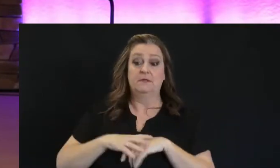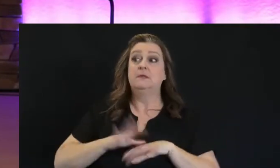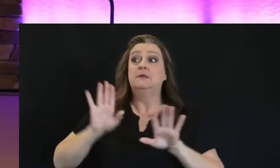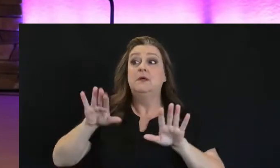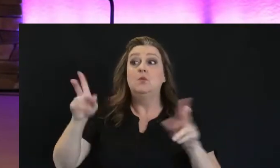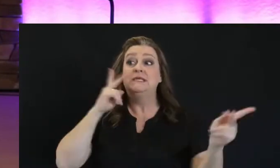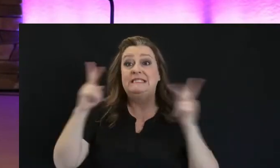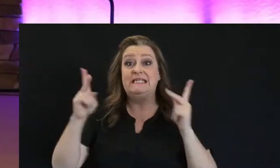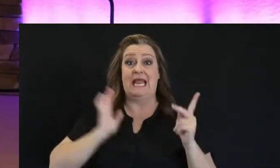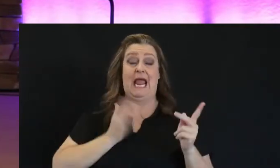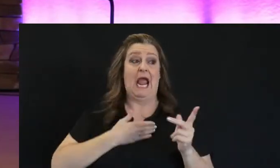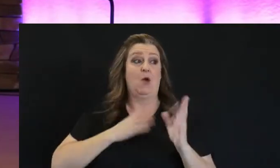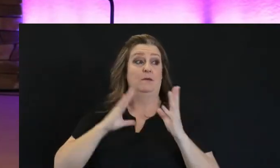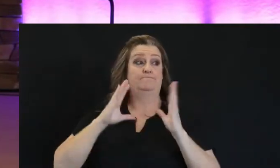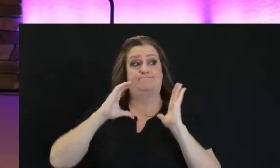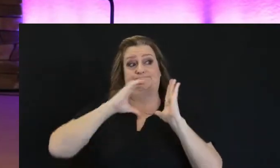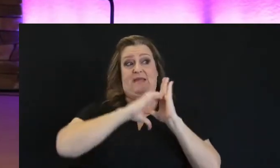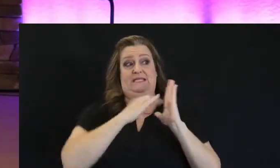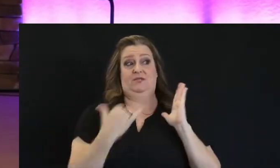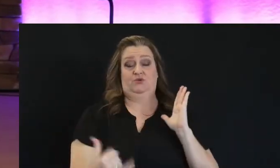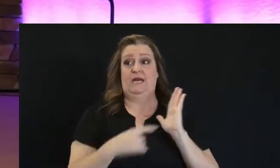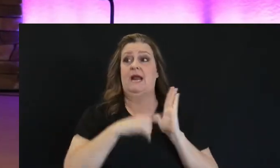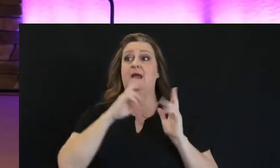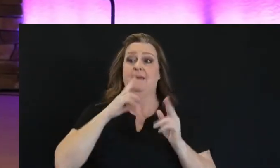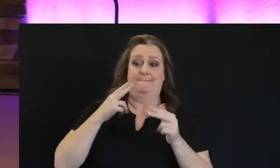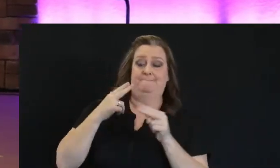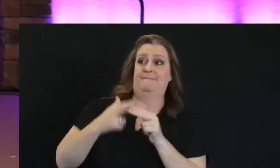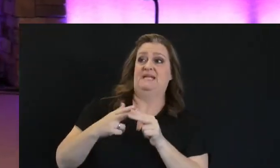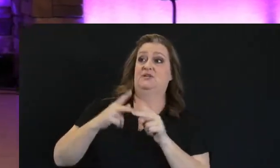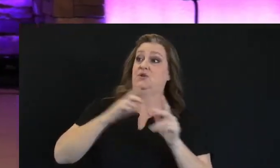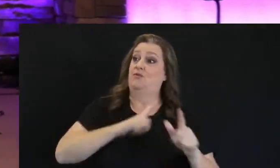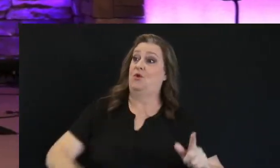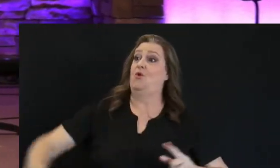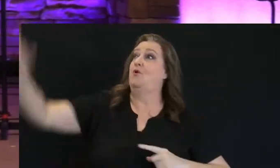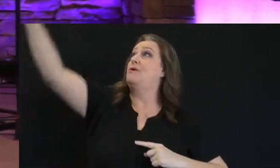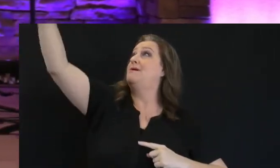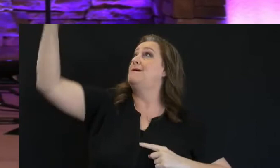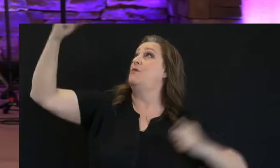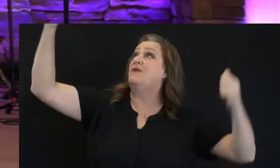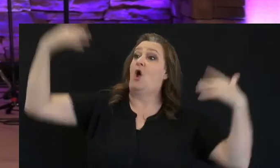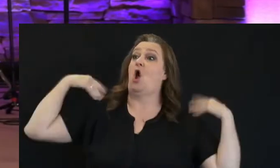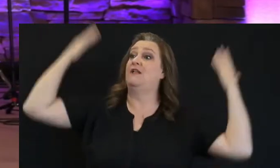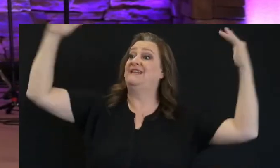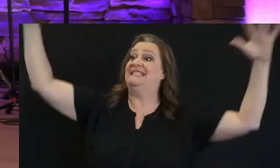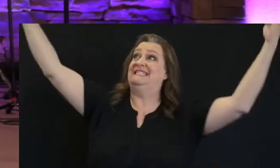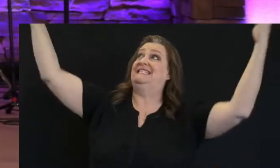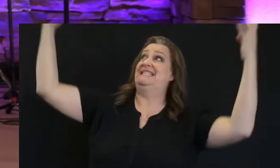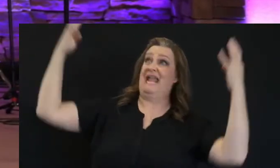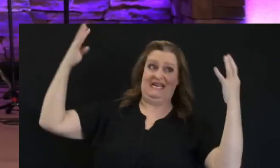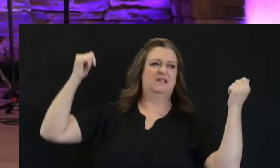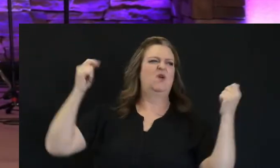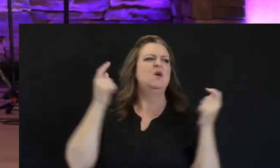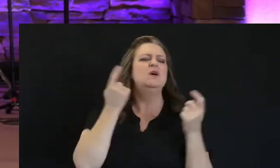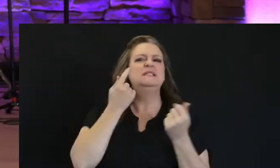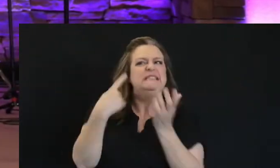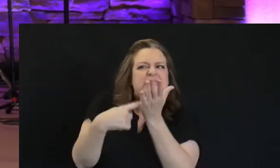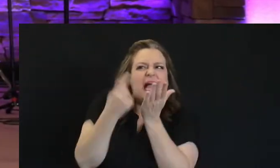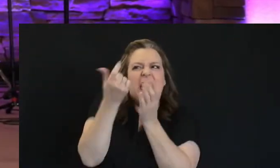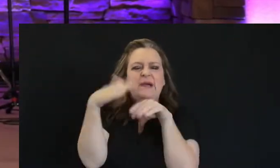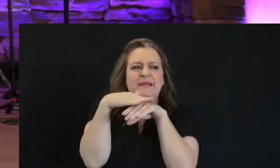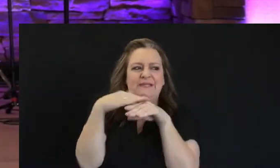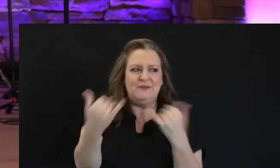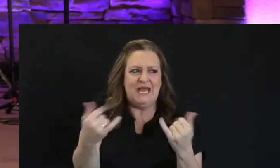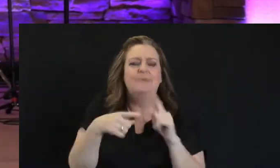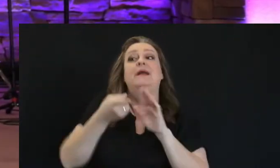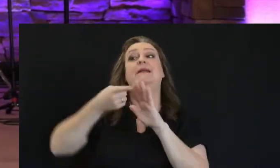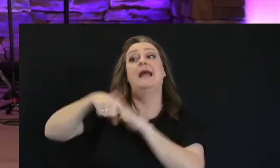you're going to see even in our passage today, it mentions the coming of the Lord Jesus with all his saints, so we kind of broach it a little bit today, so just don't miss the